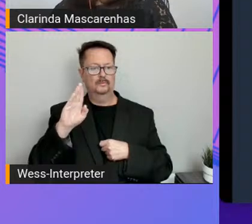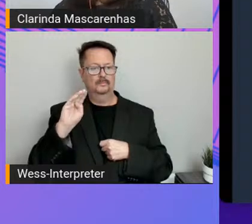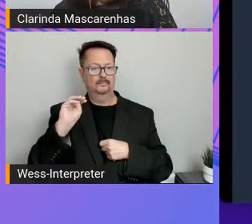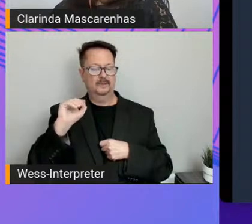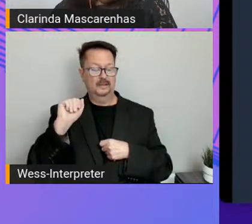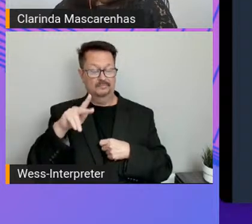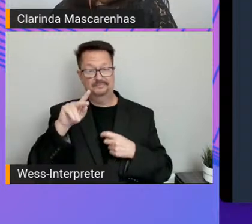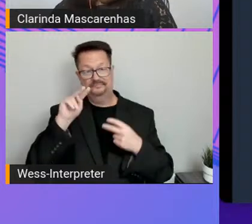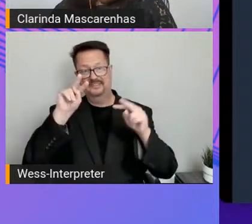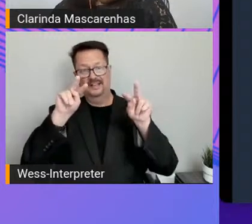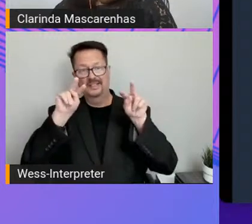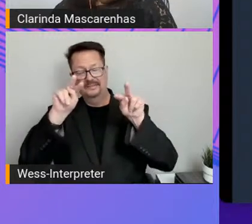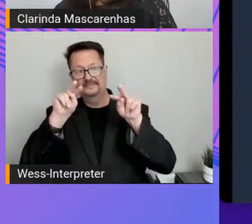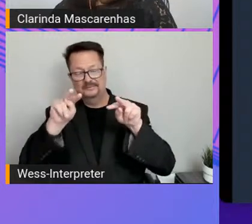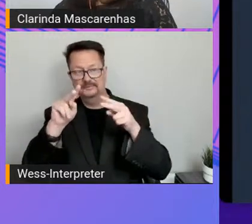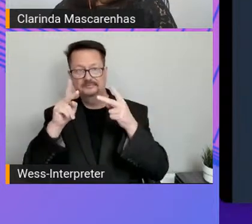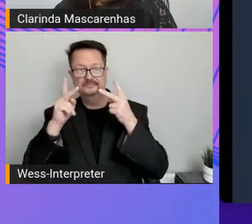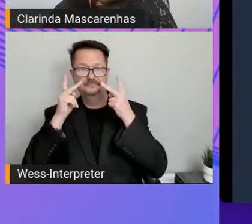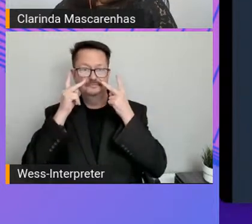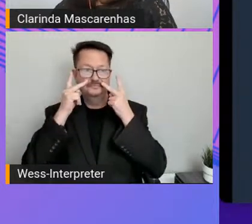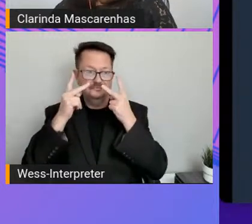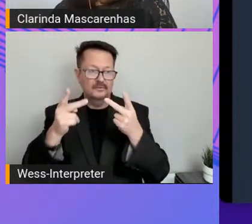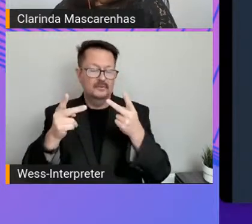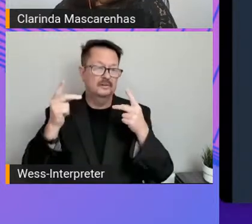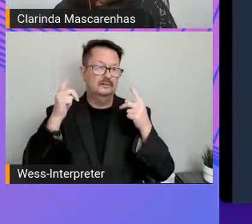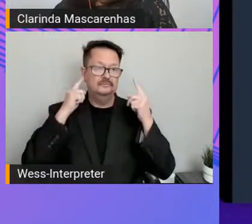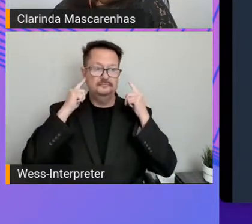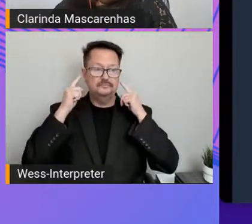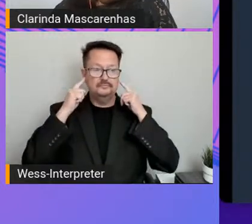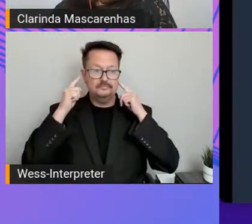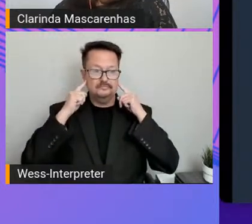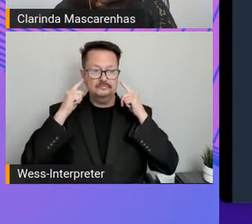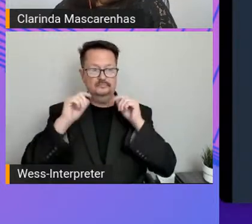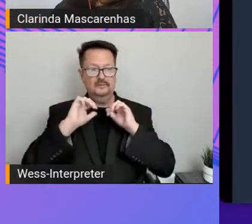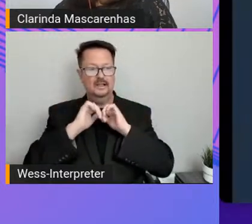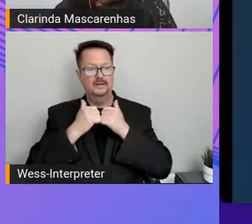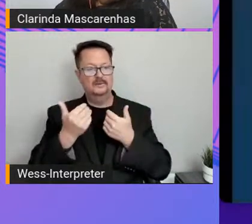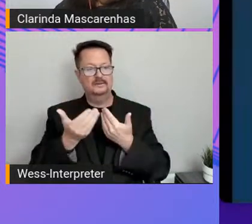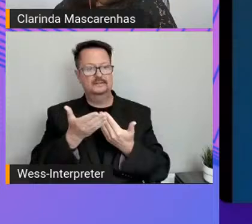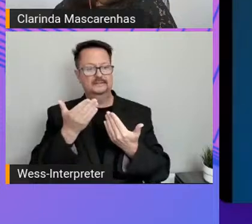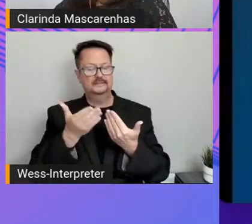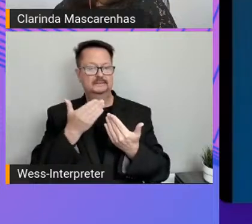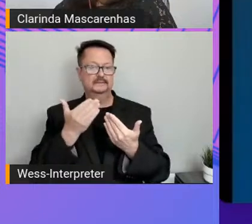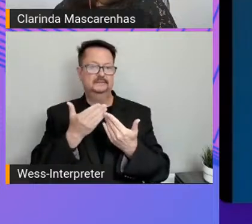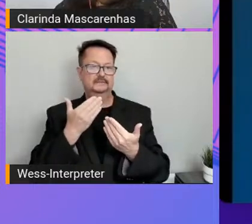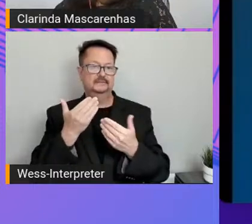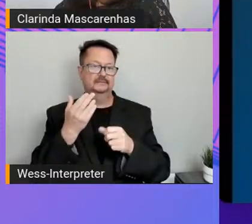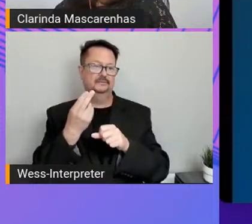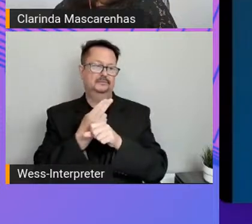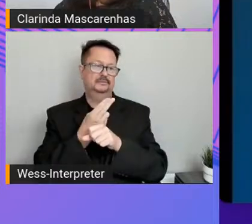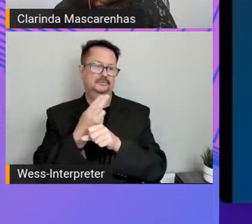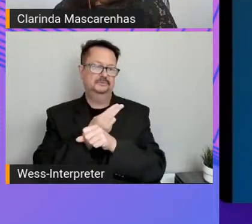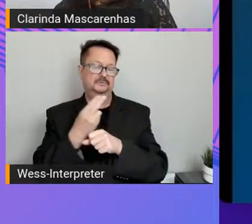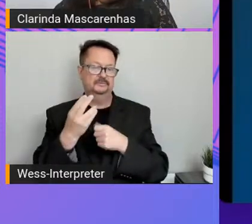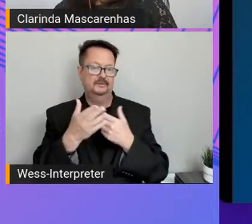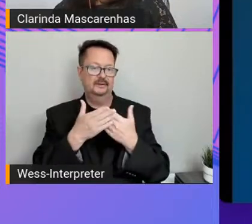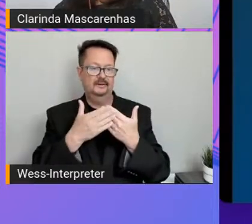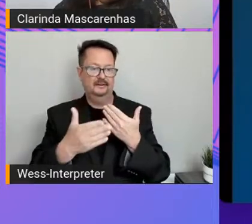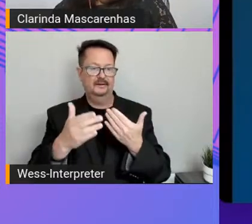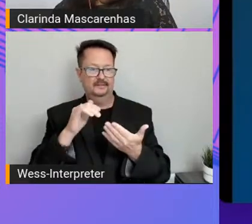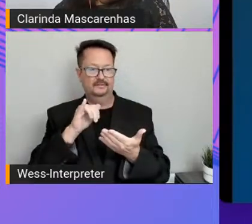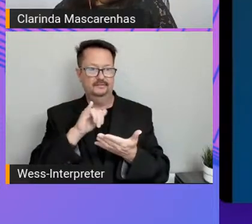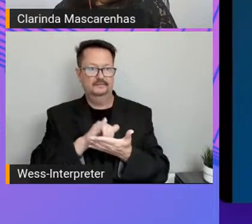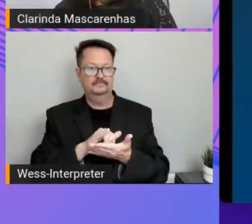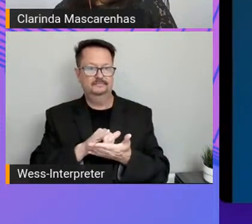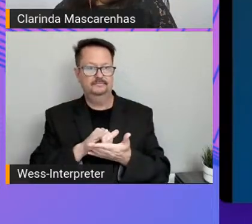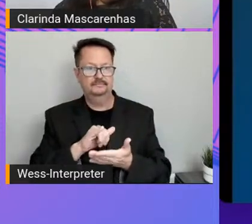and hope you guys had a great demo session on how you can easily build a web application using AppRunner. Thank